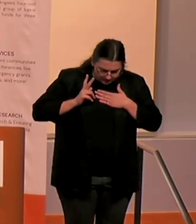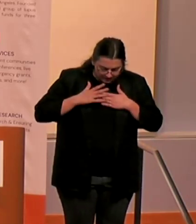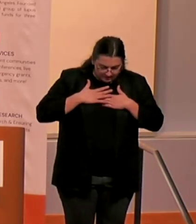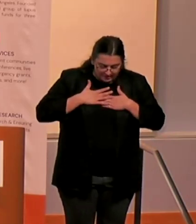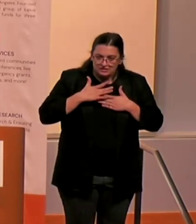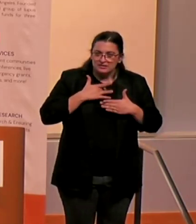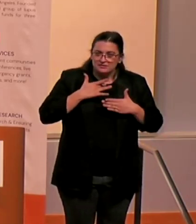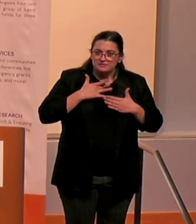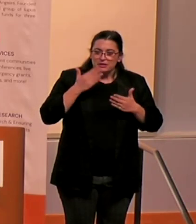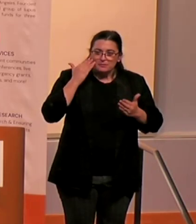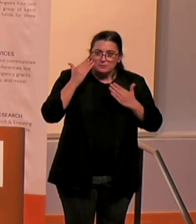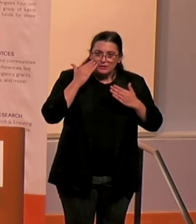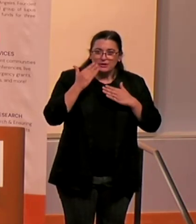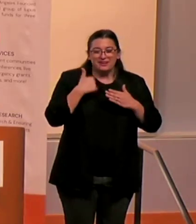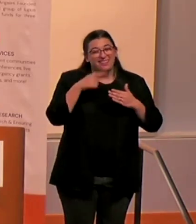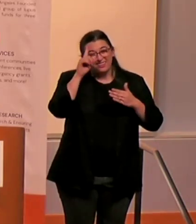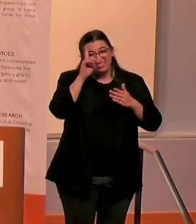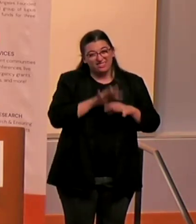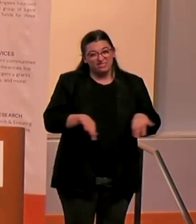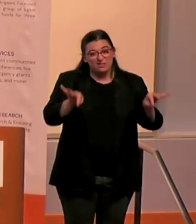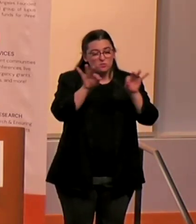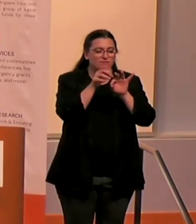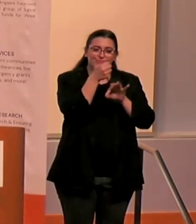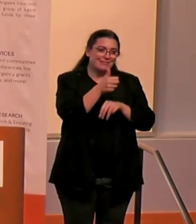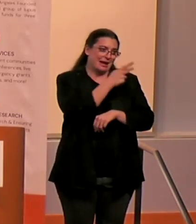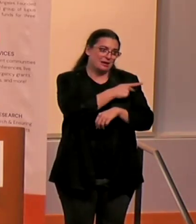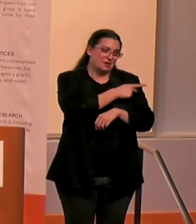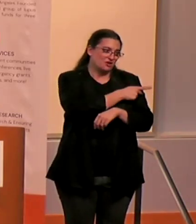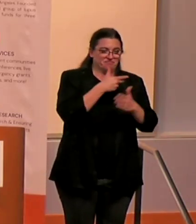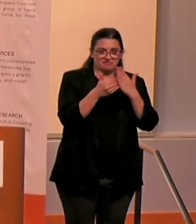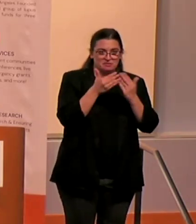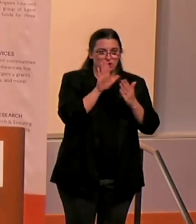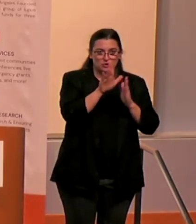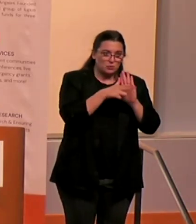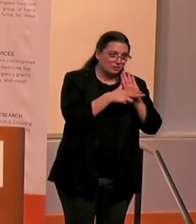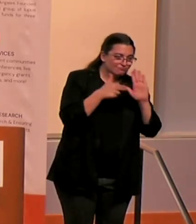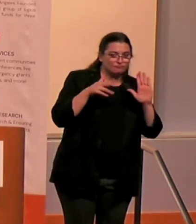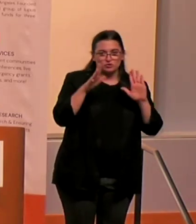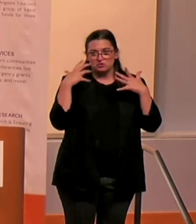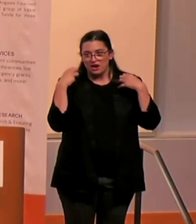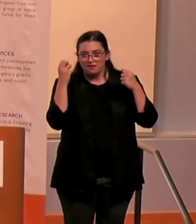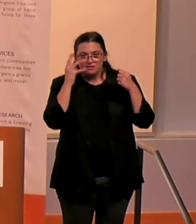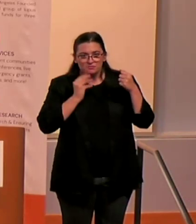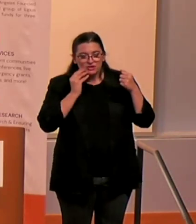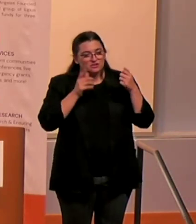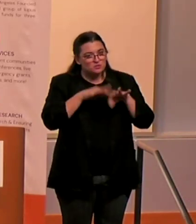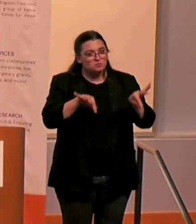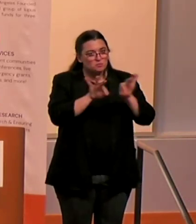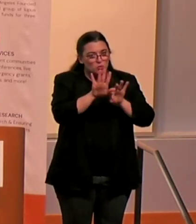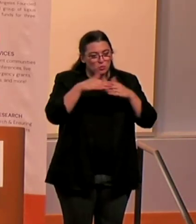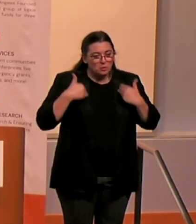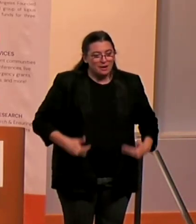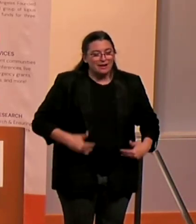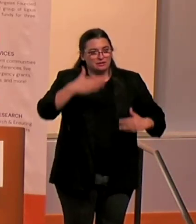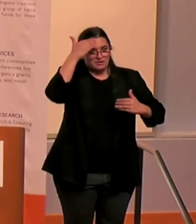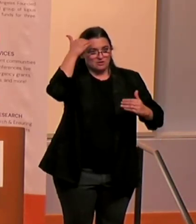And I think that's crucial for any patient of any condition, to know, for it to